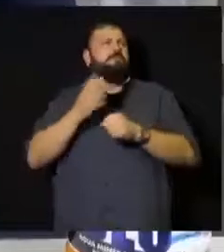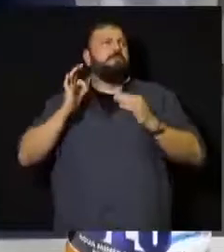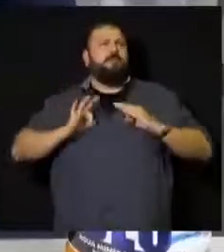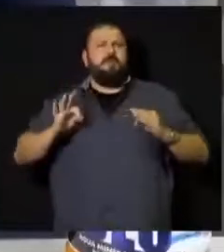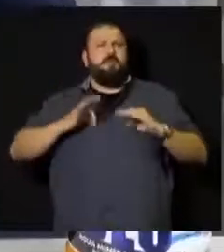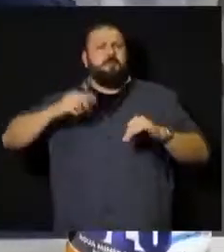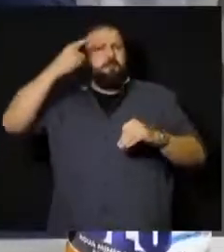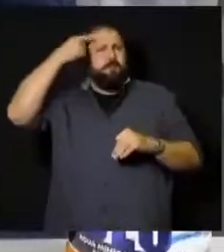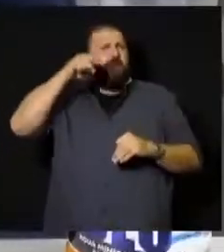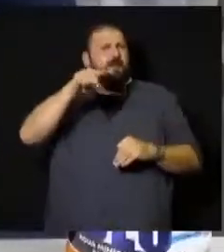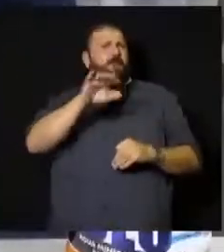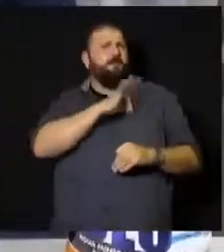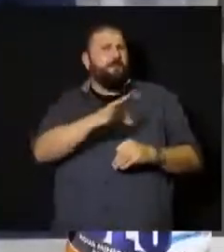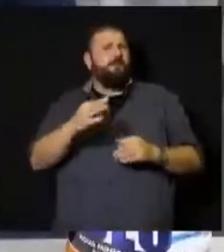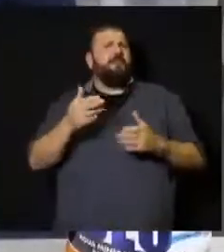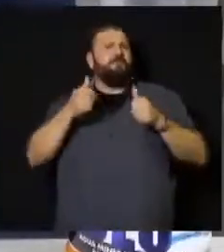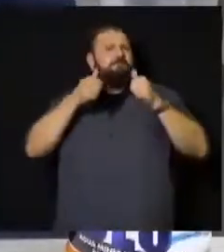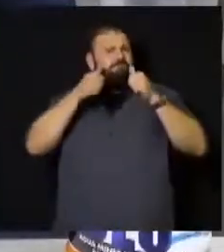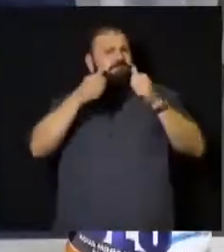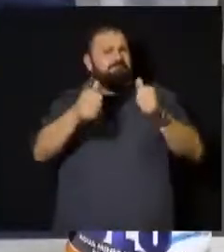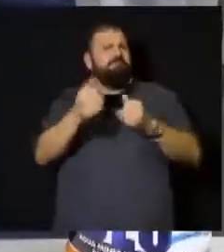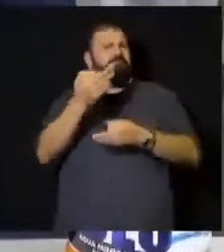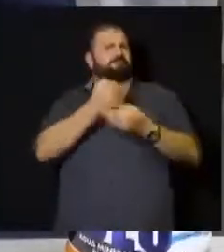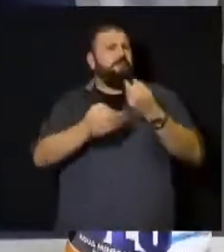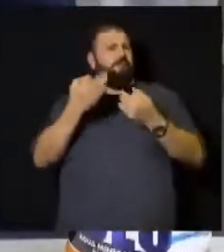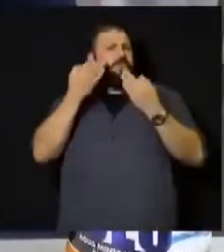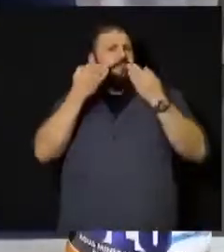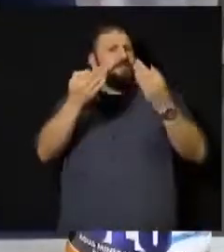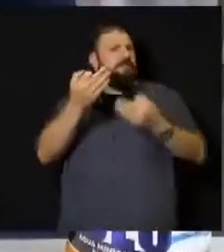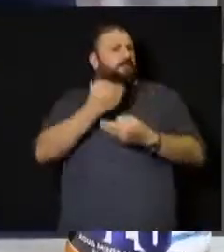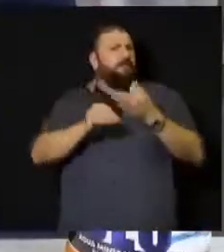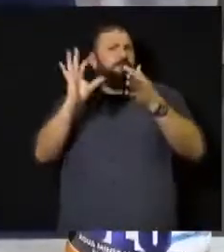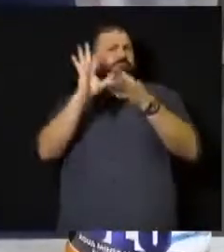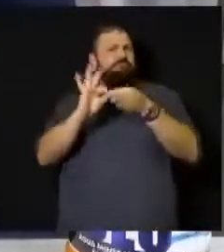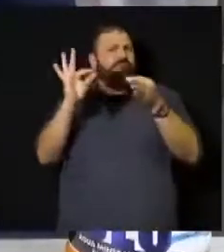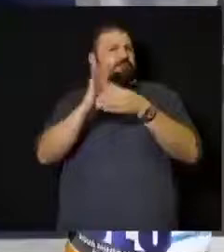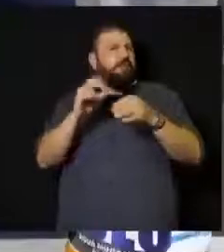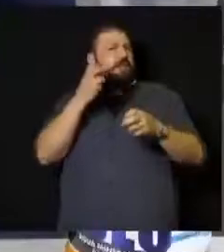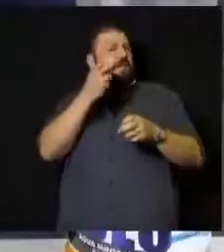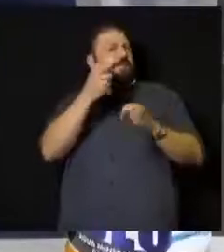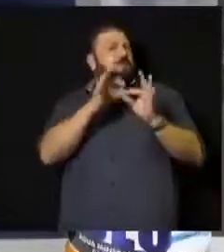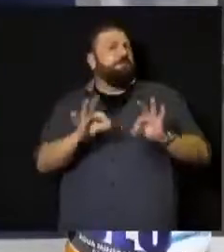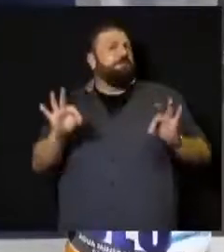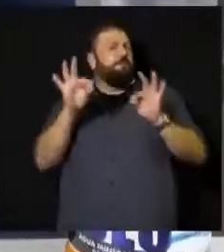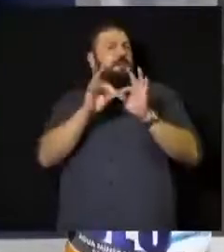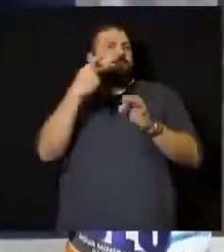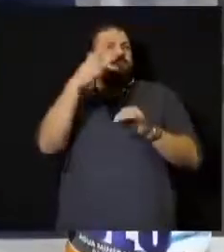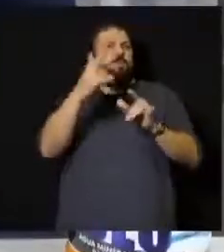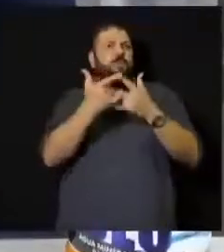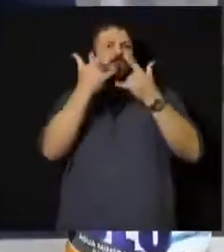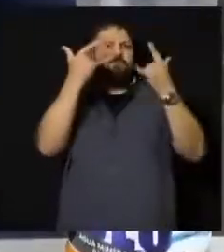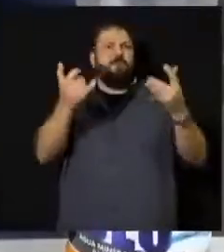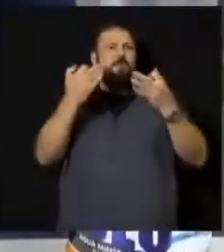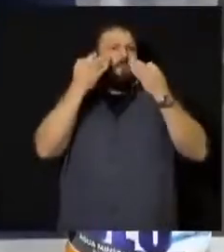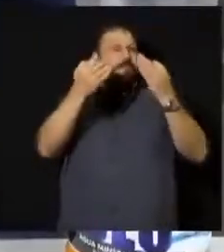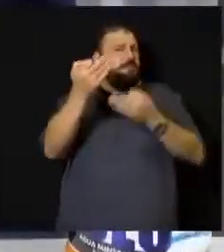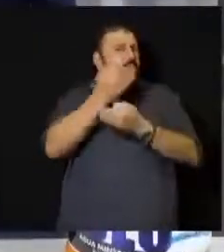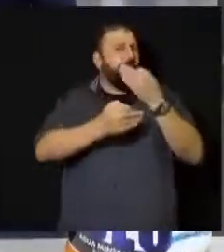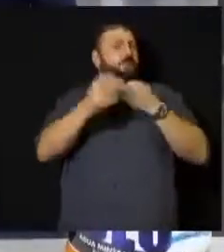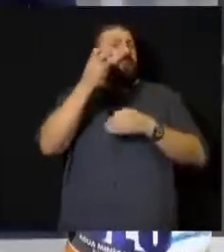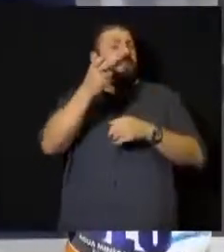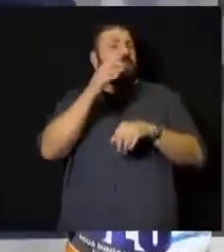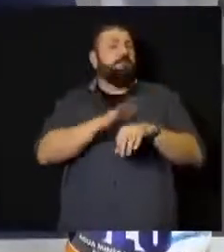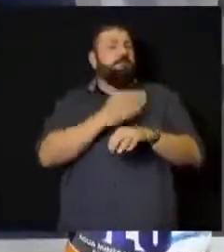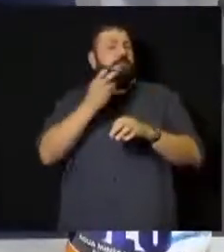you don't worry, but you have to be there present to be able to tell your testimony. It's very important to tell your testimony so you can